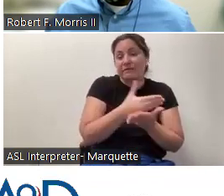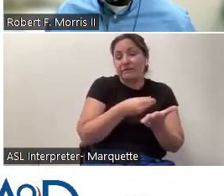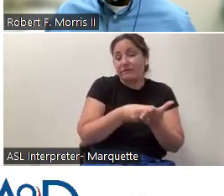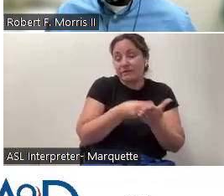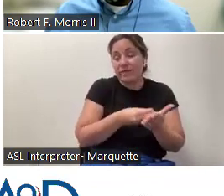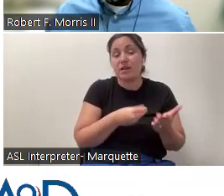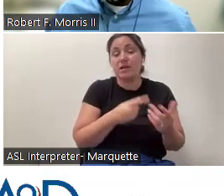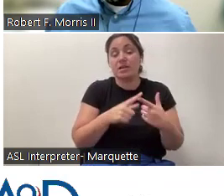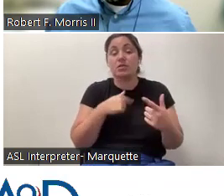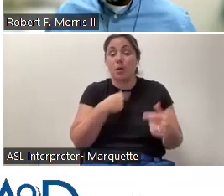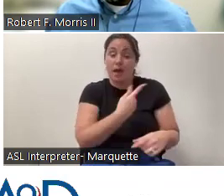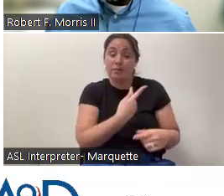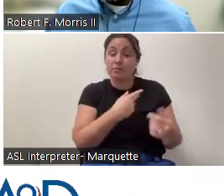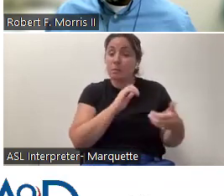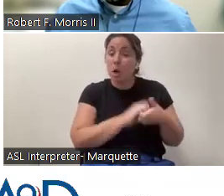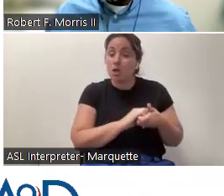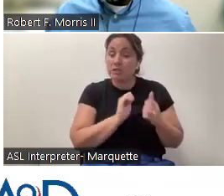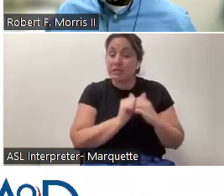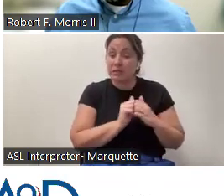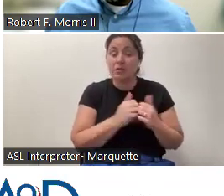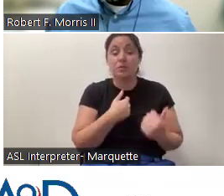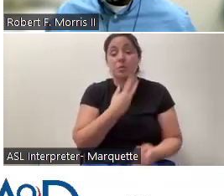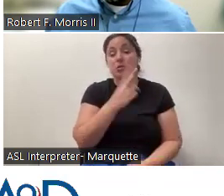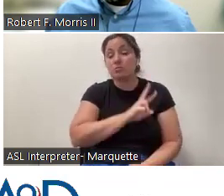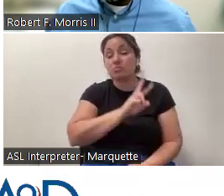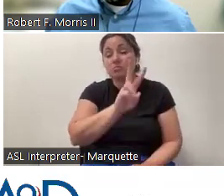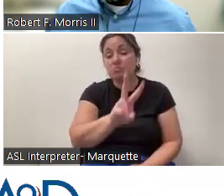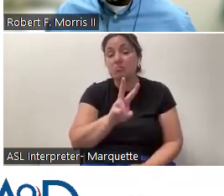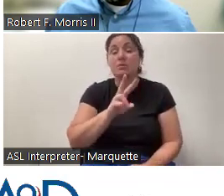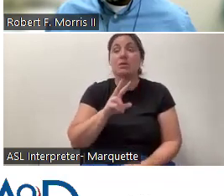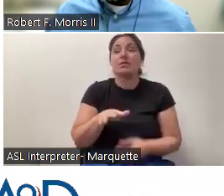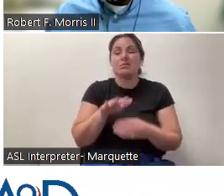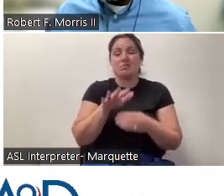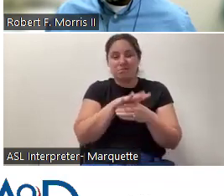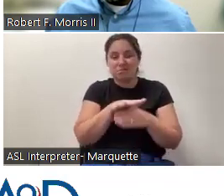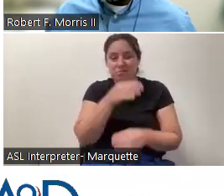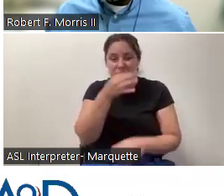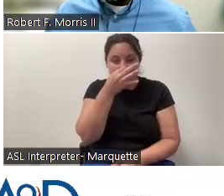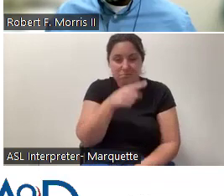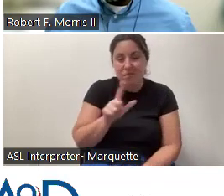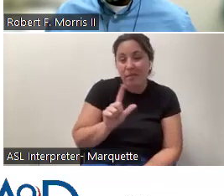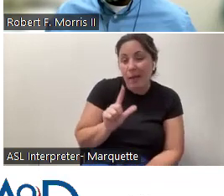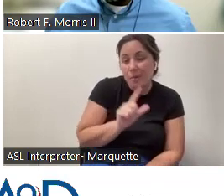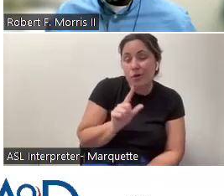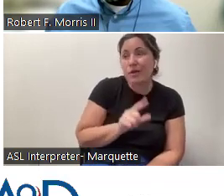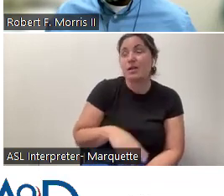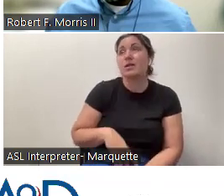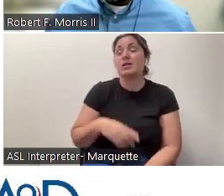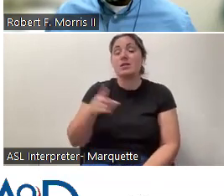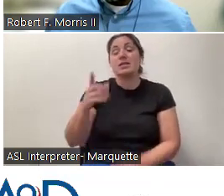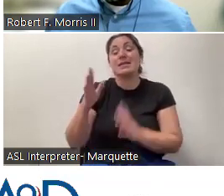outreach with him. So we go to places like the local libraries. We've gone to the